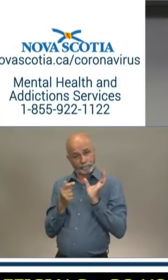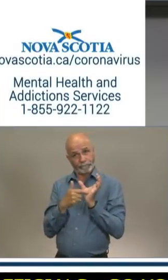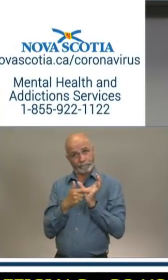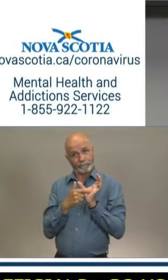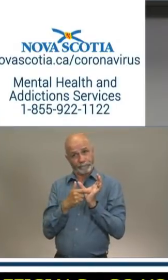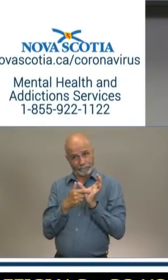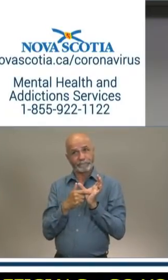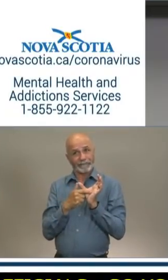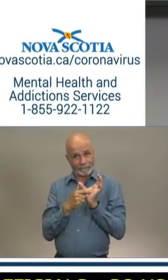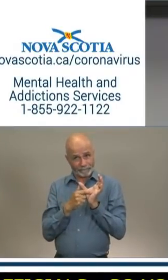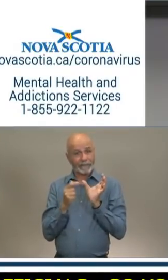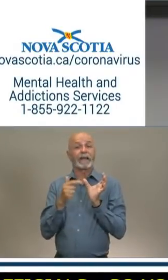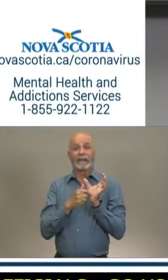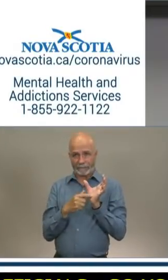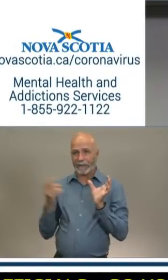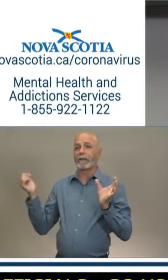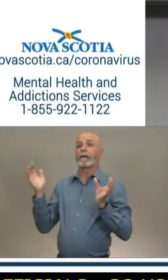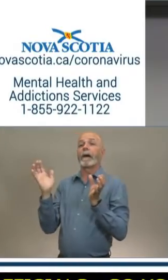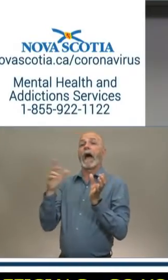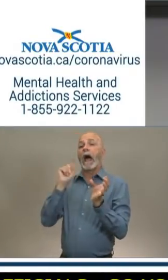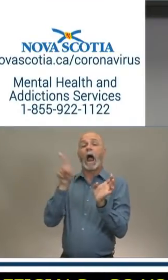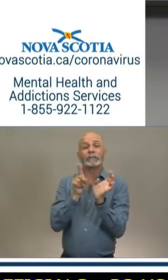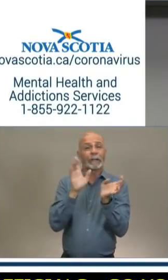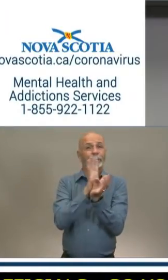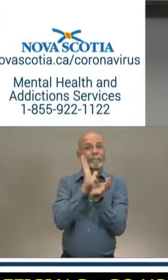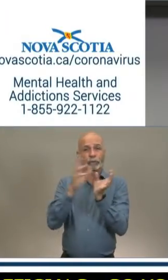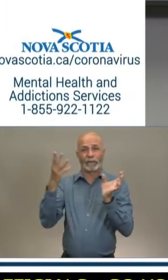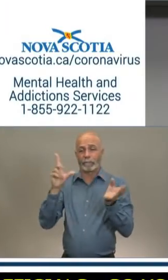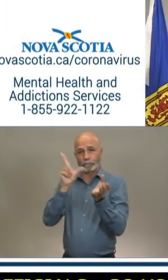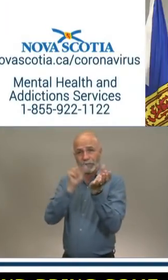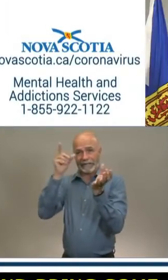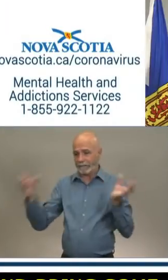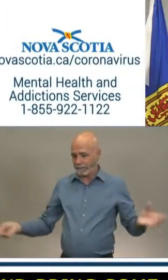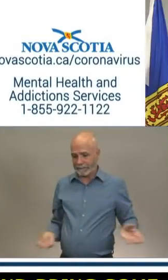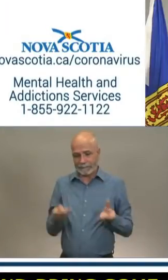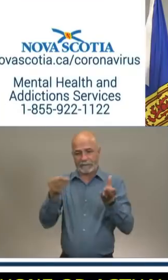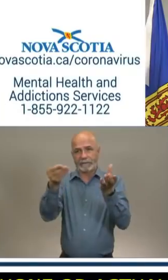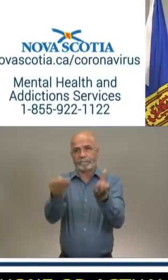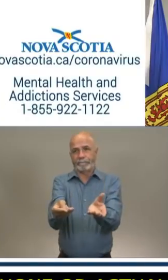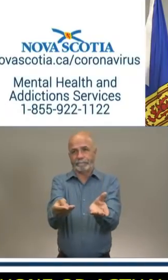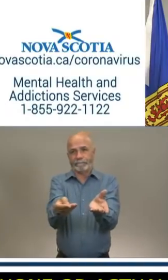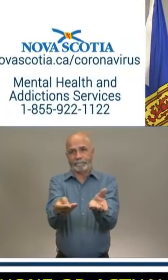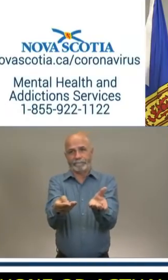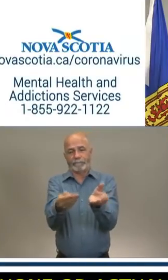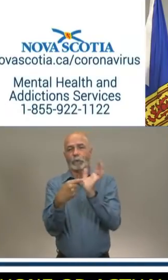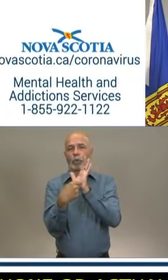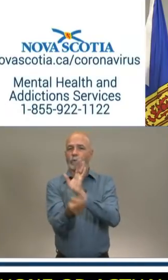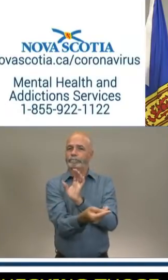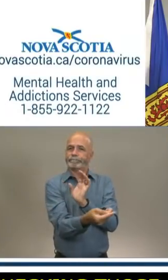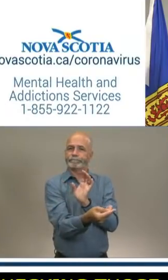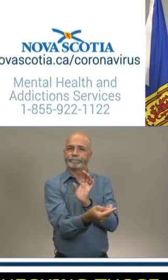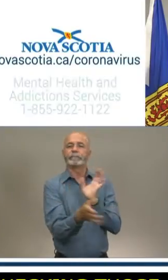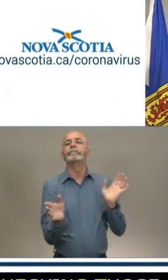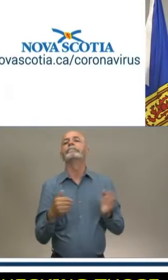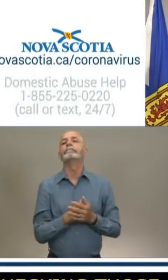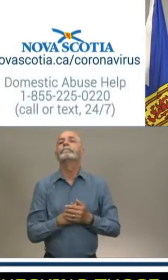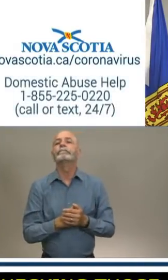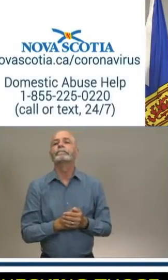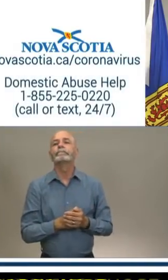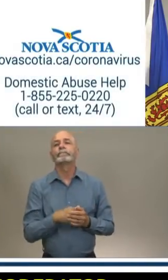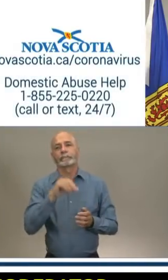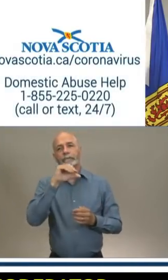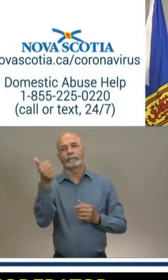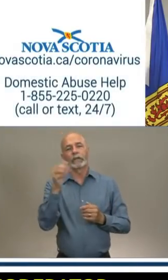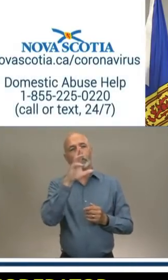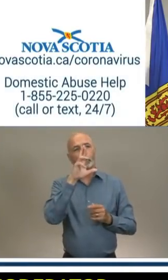copy that we'll be monitoring and checking those. Go ahead, Adrian, with your follow-up. Premier Rankin, looking